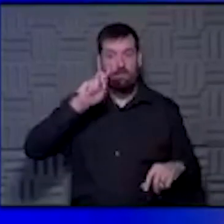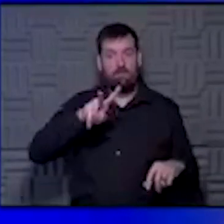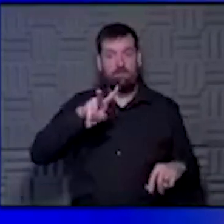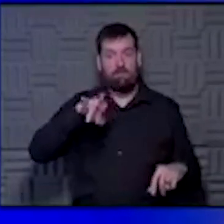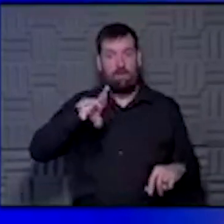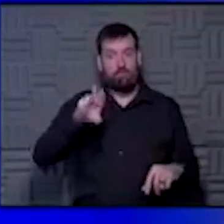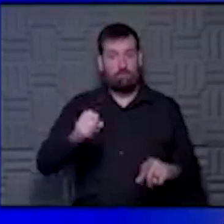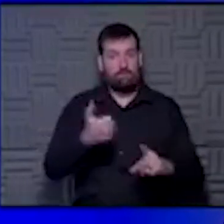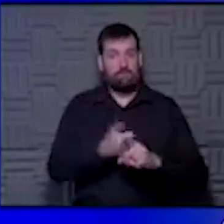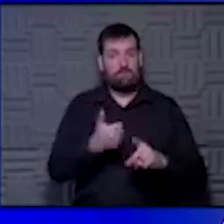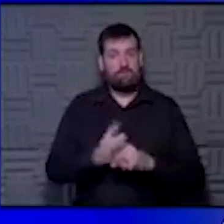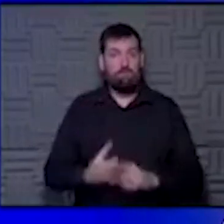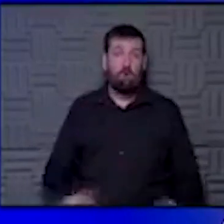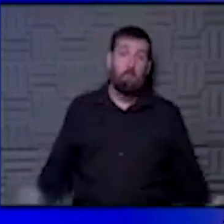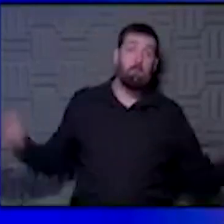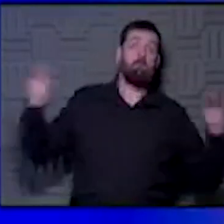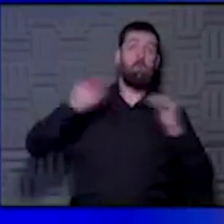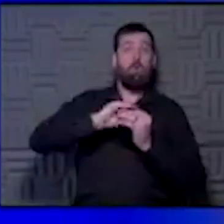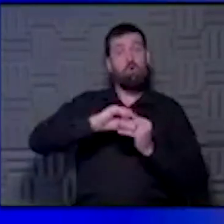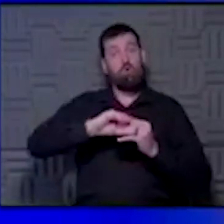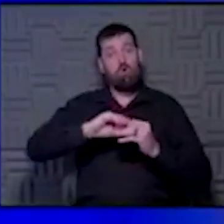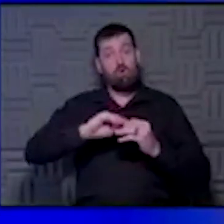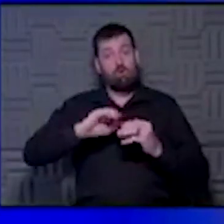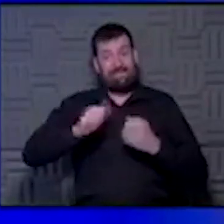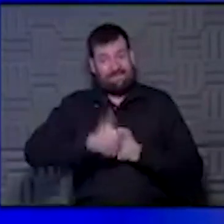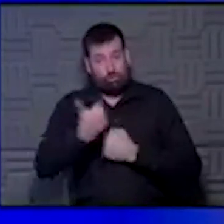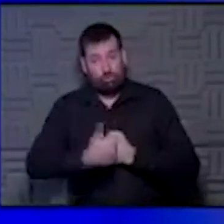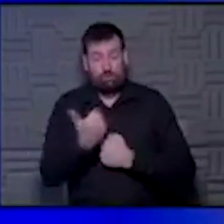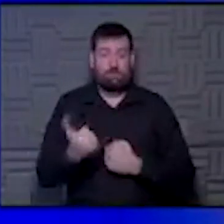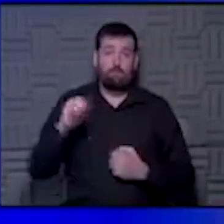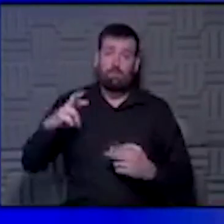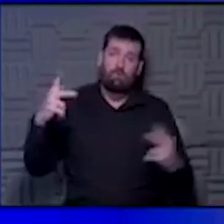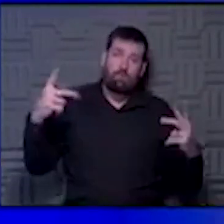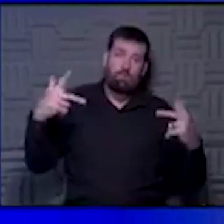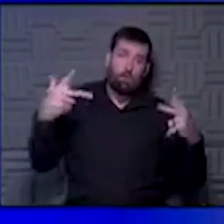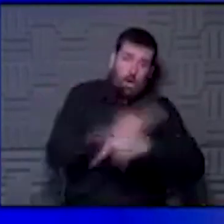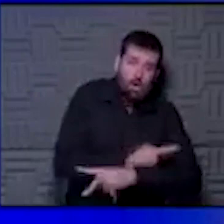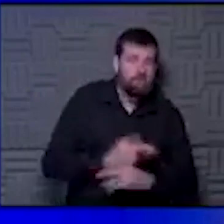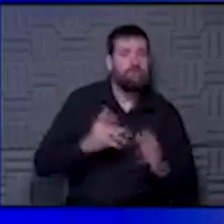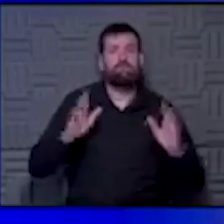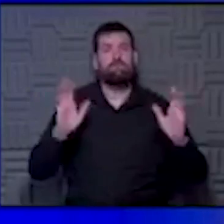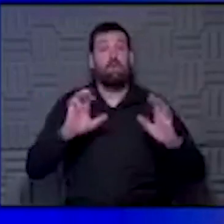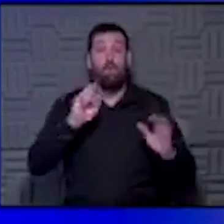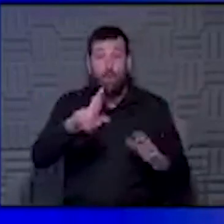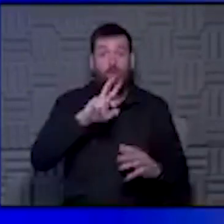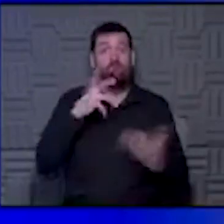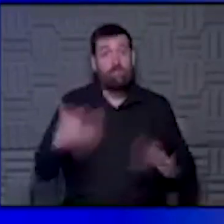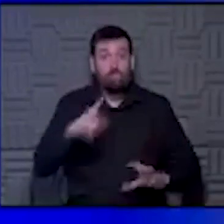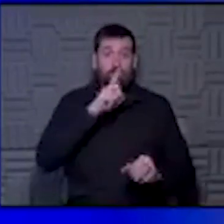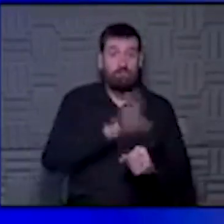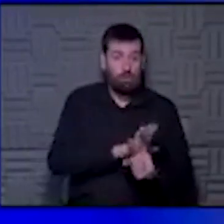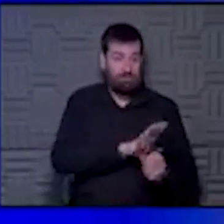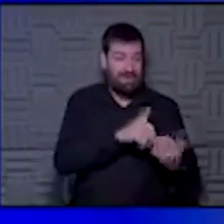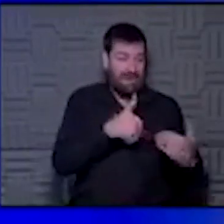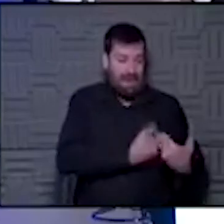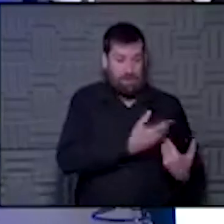getting more pathogenic or worse, or that there is confirmed animal-to-human transmission